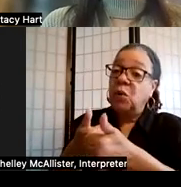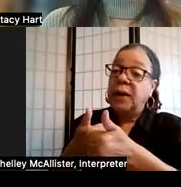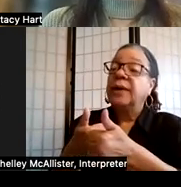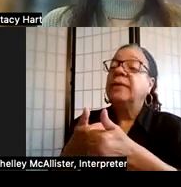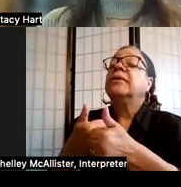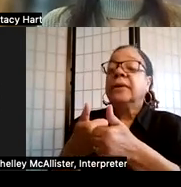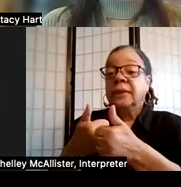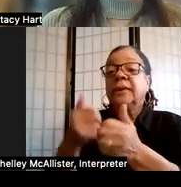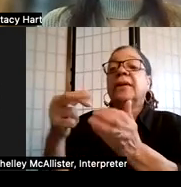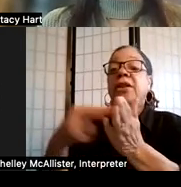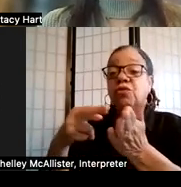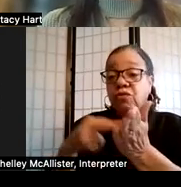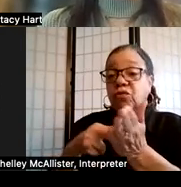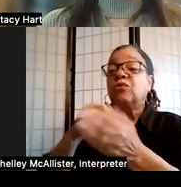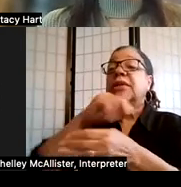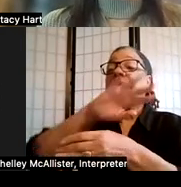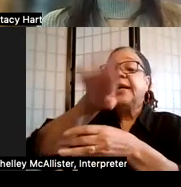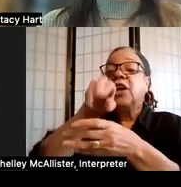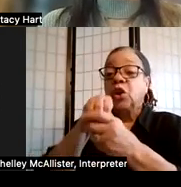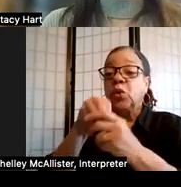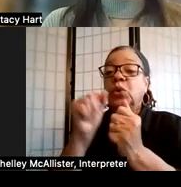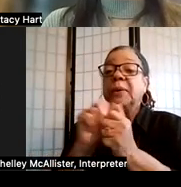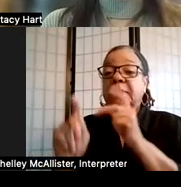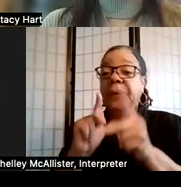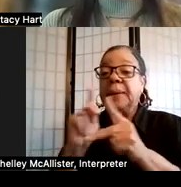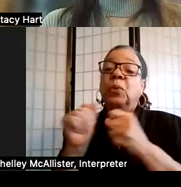people with disabilities. Next slide.